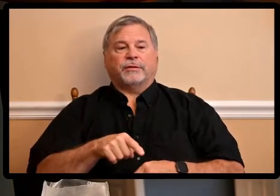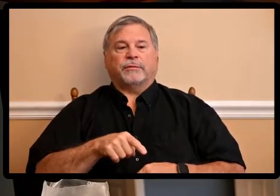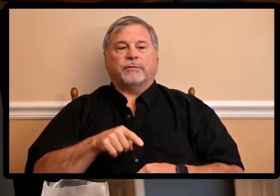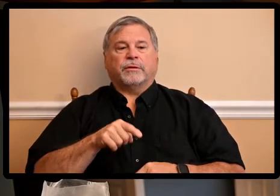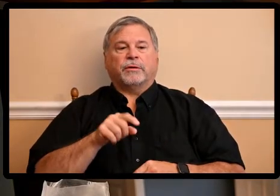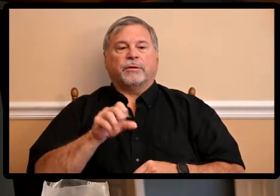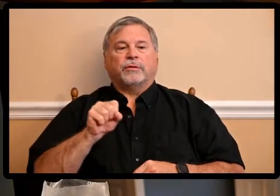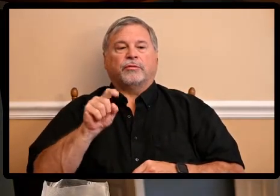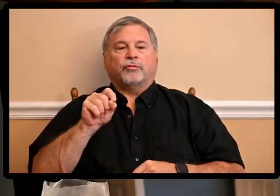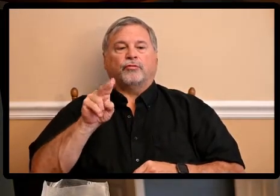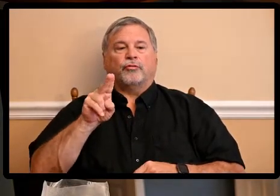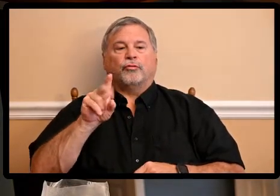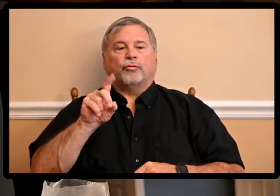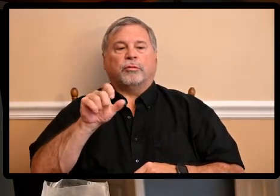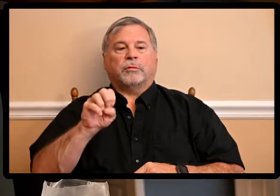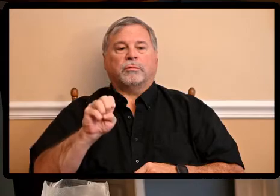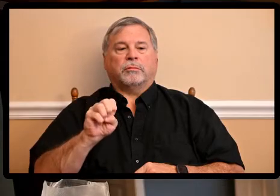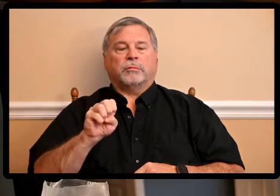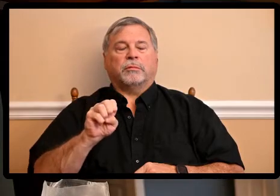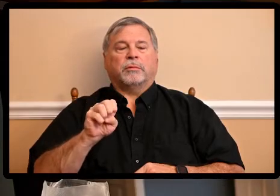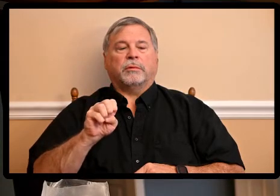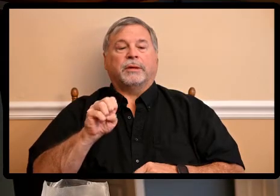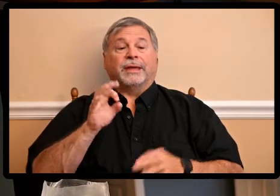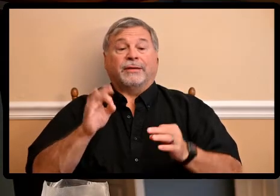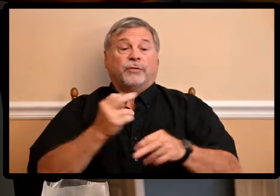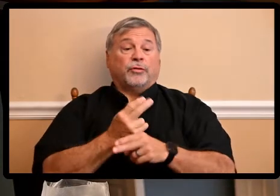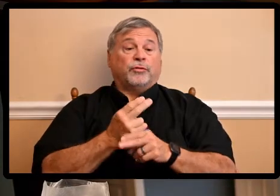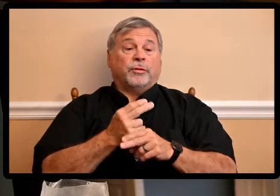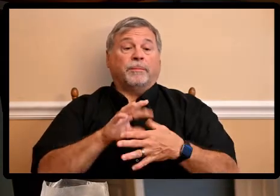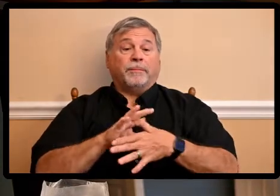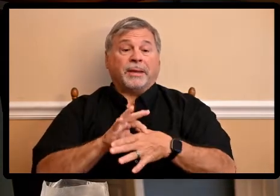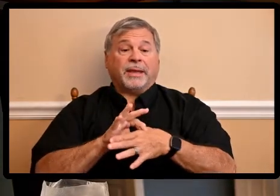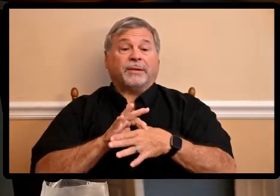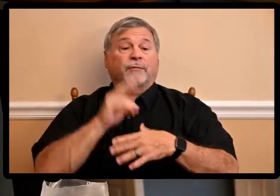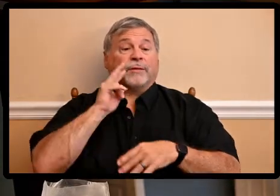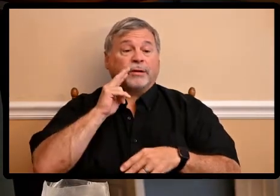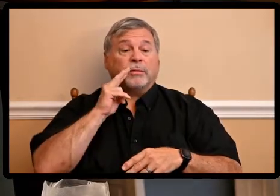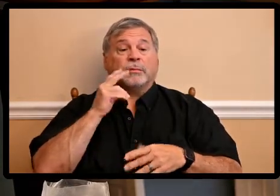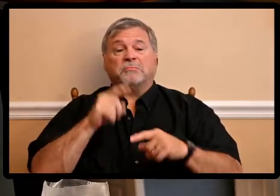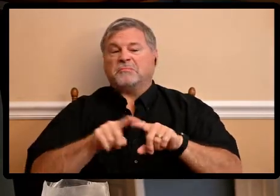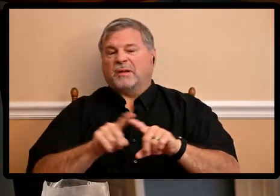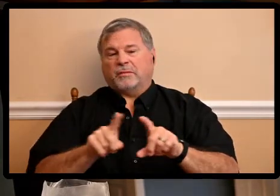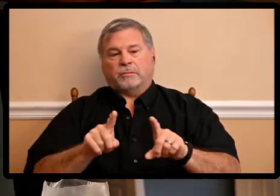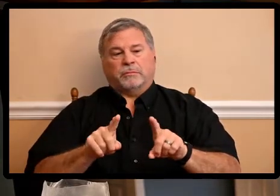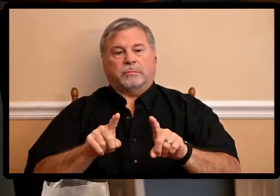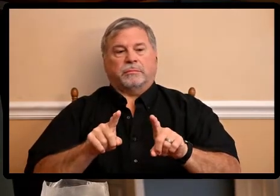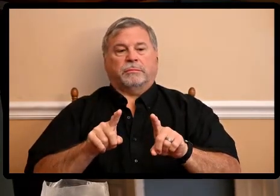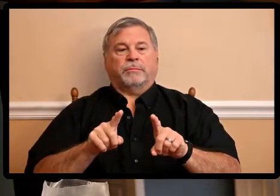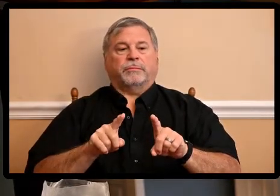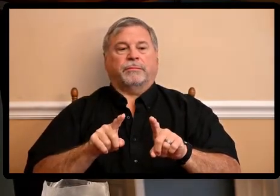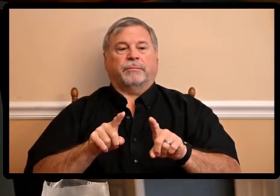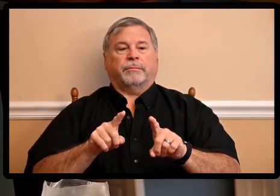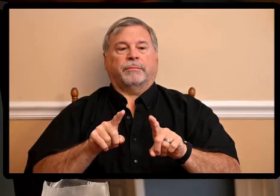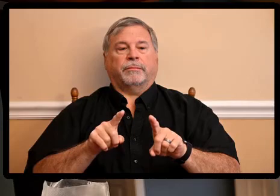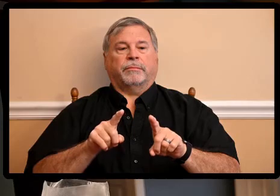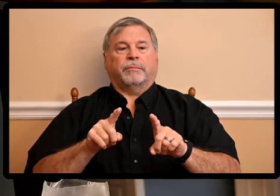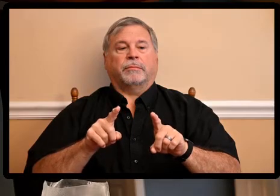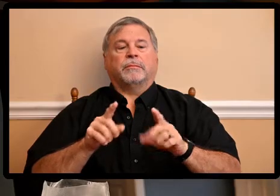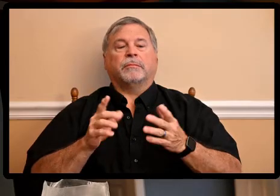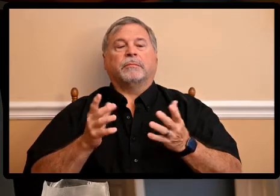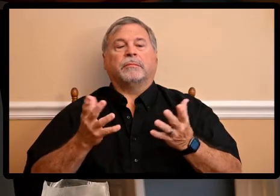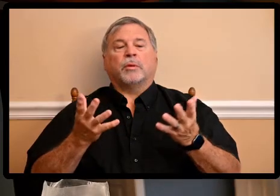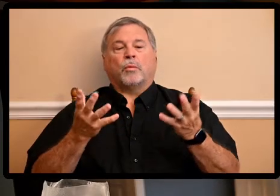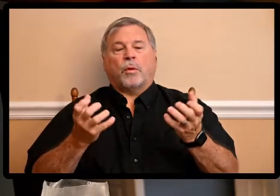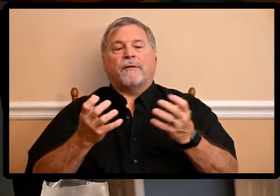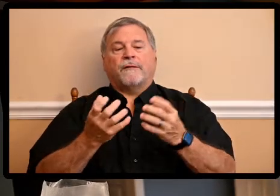If you were doing a strudel that was with meat or vegetables, that'd be a different thing. But we want this to be for